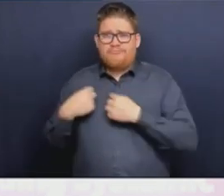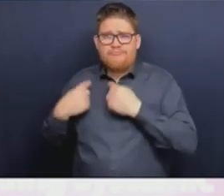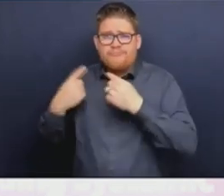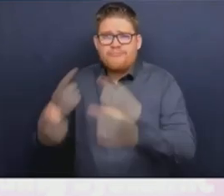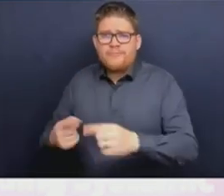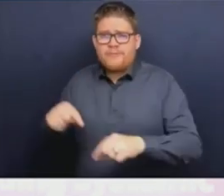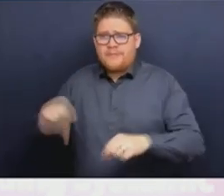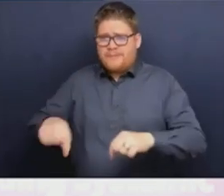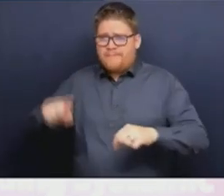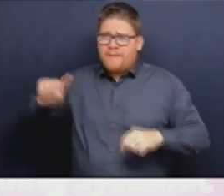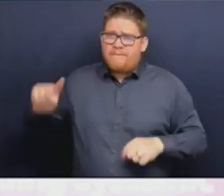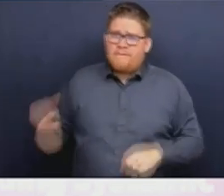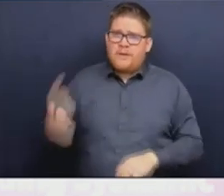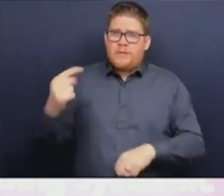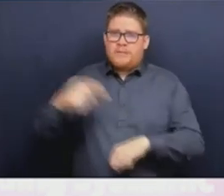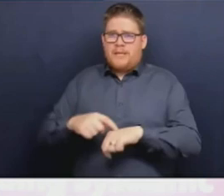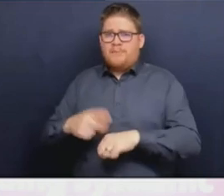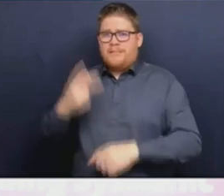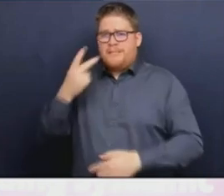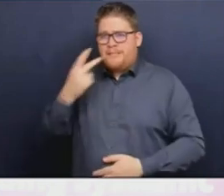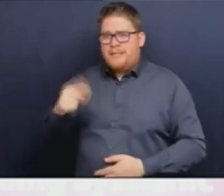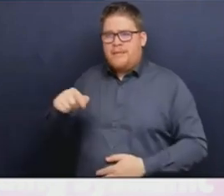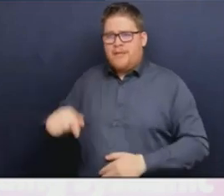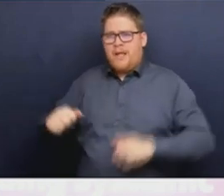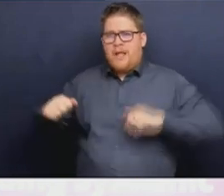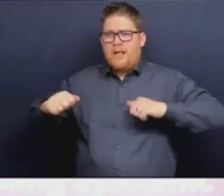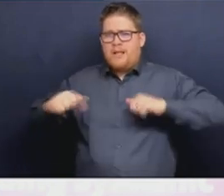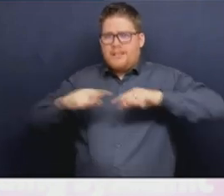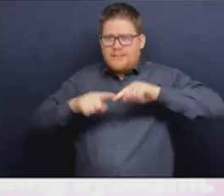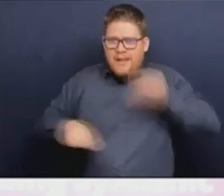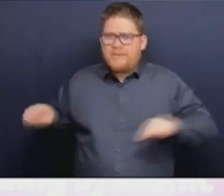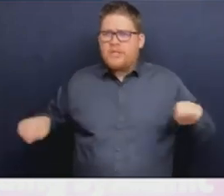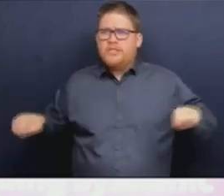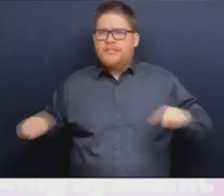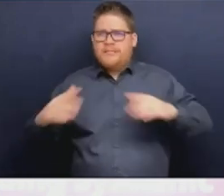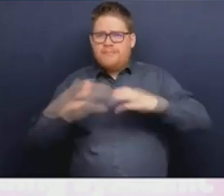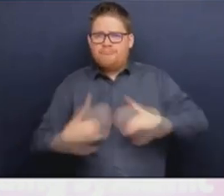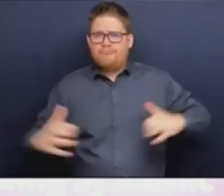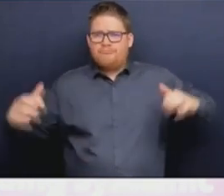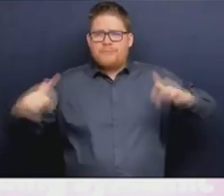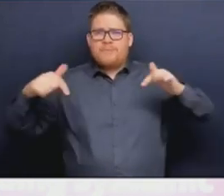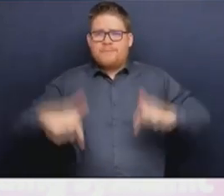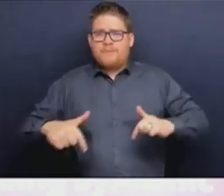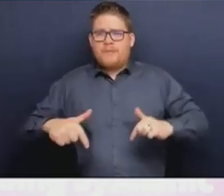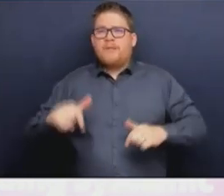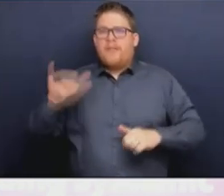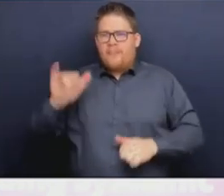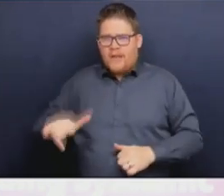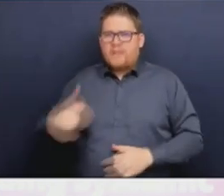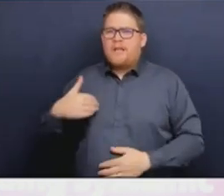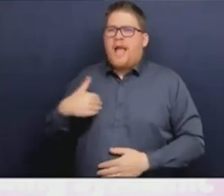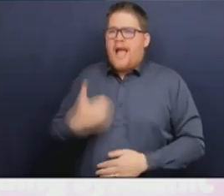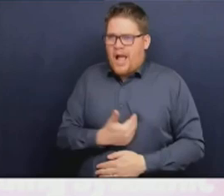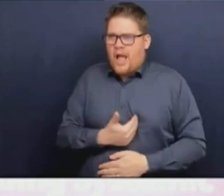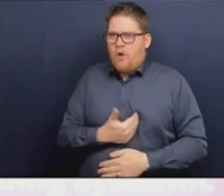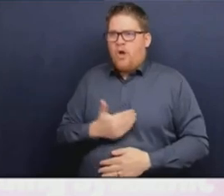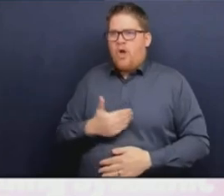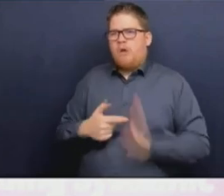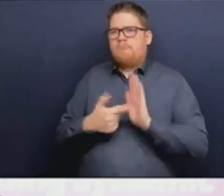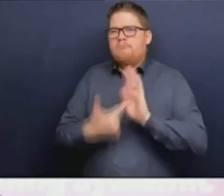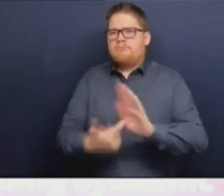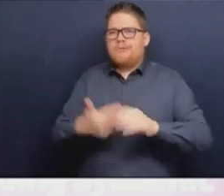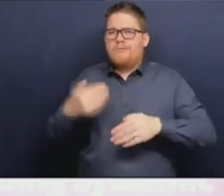overdue, but process matters. And Dr. Francis, your remarks were inspiring, as they always are, and it makes it